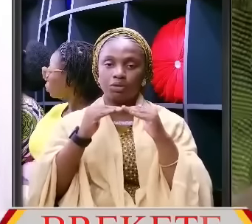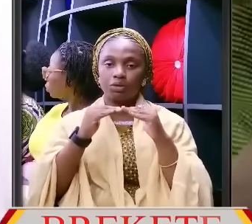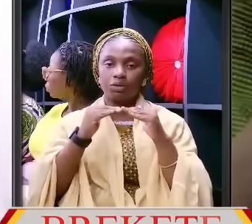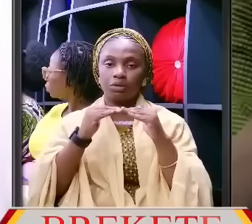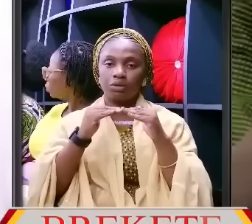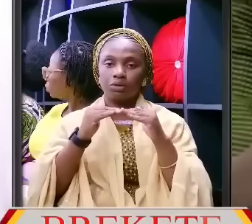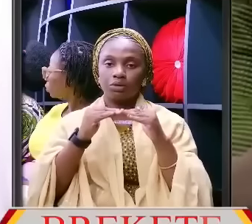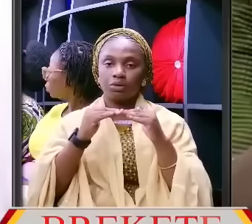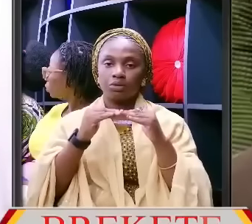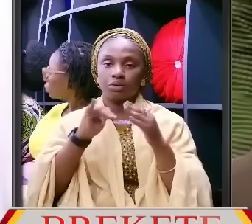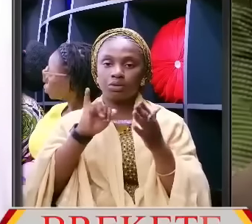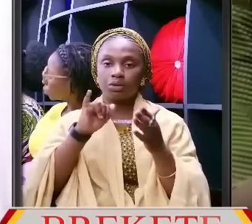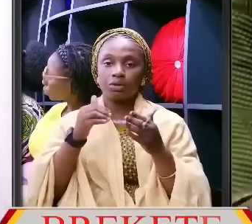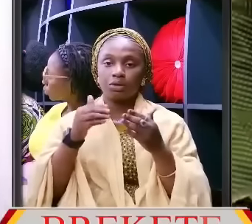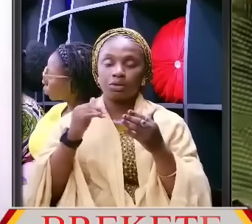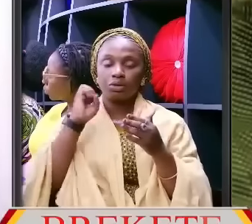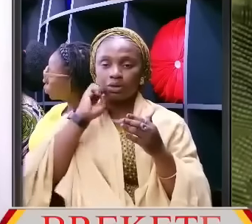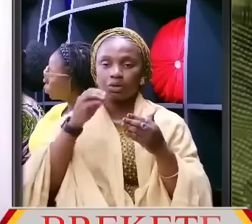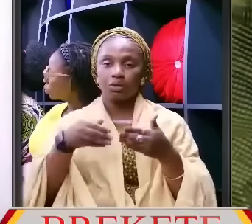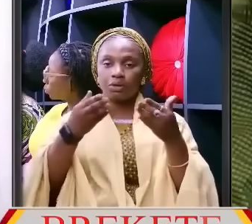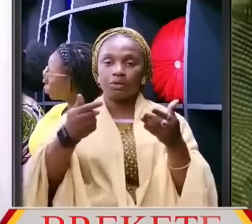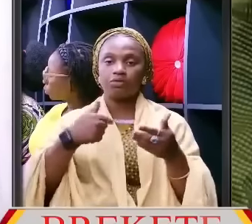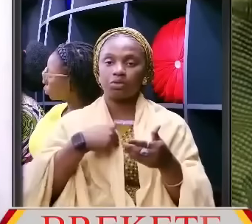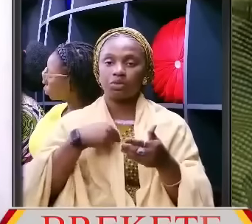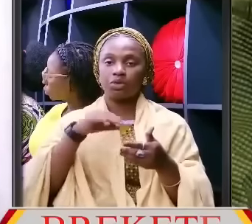Now £6 will give me £6.